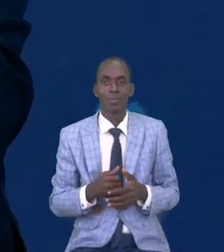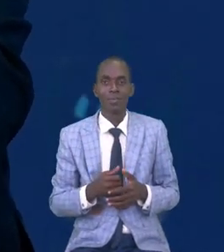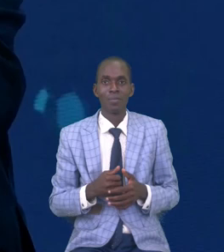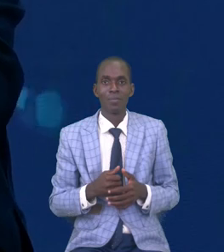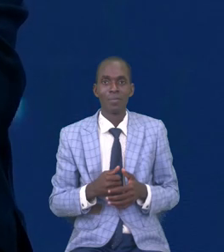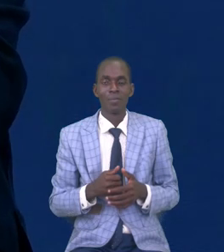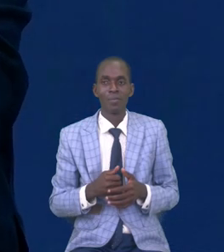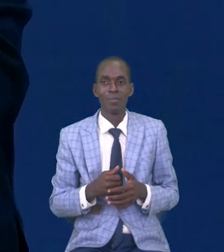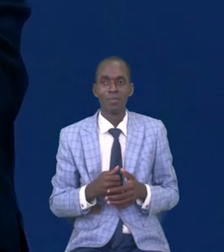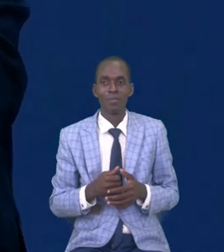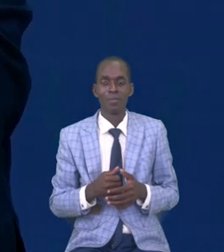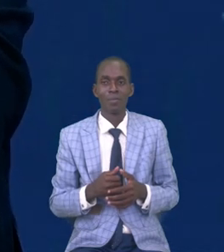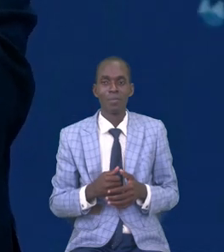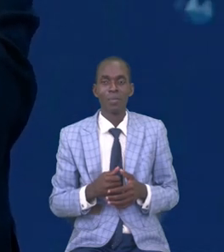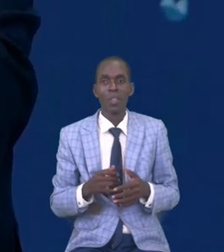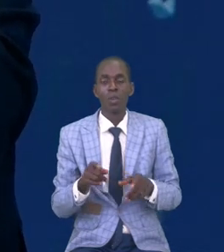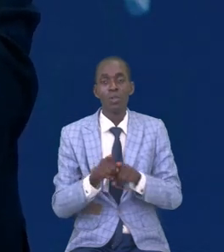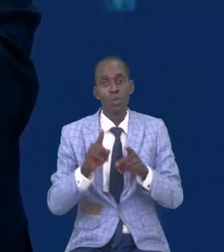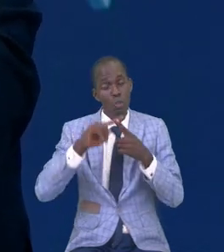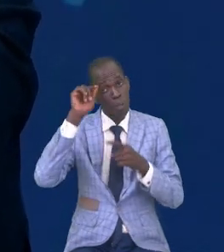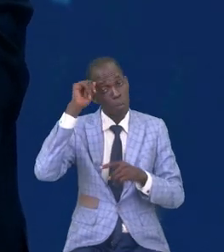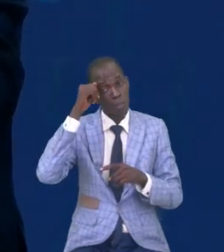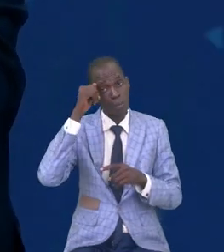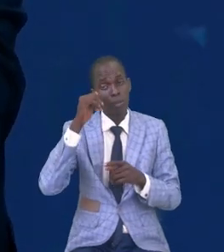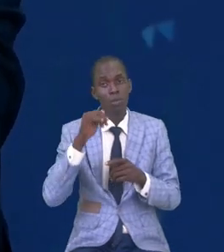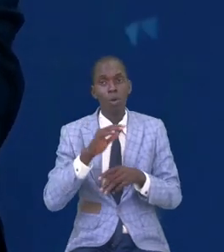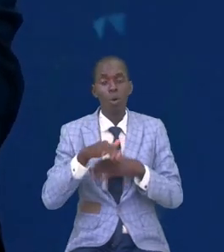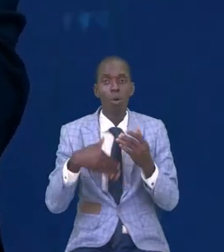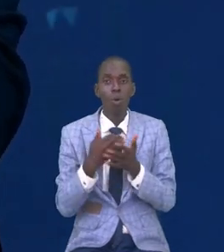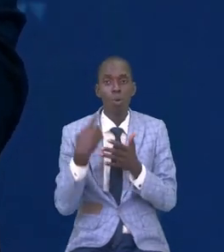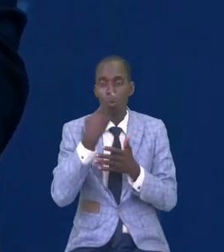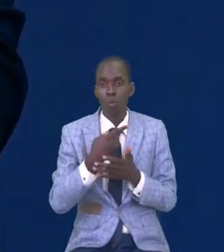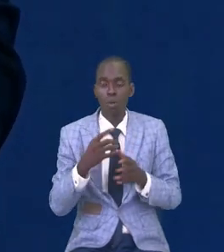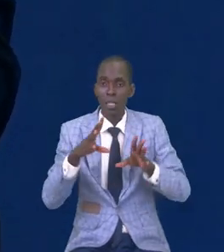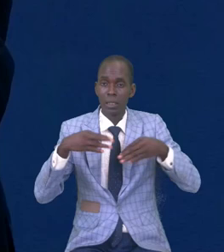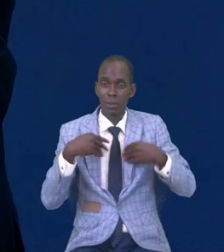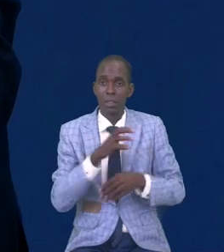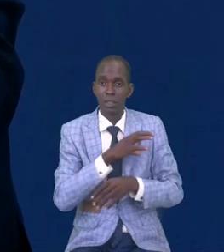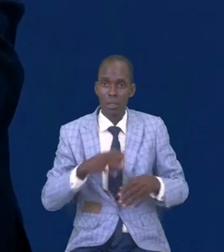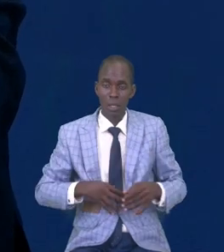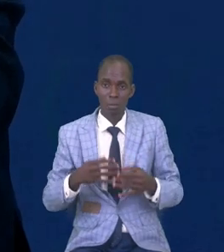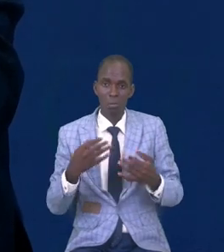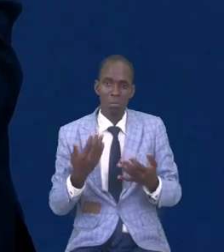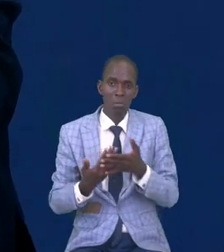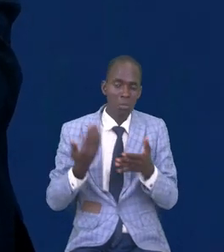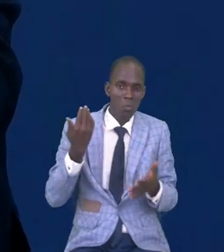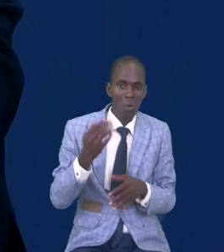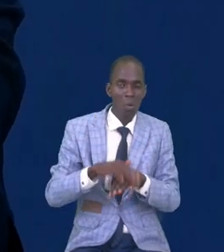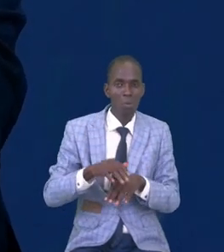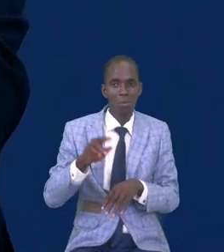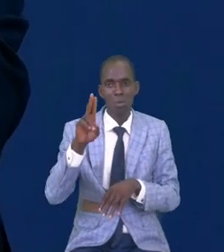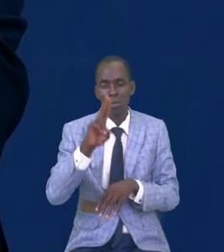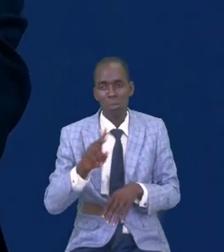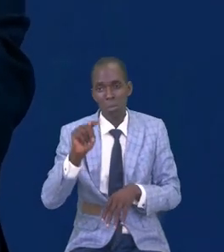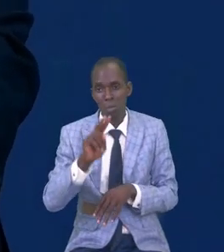Please remember that tomorrow at 3 p.m. we are going to have a banquet